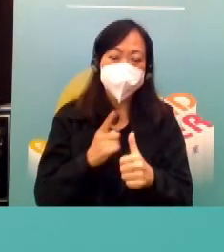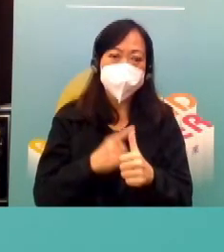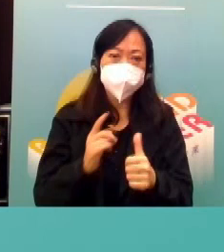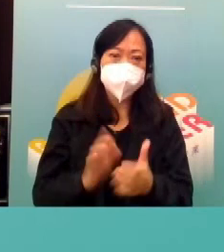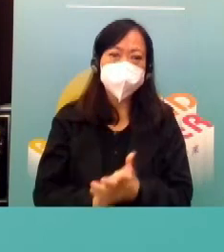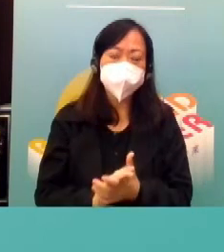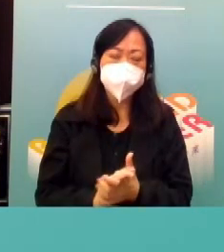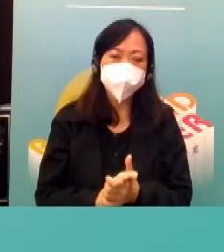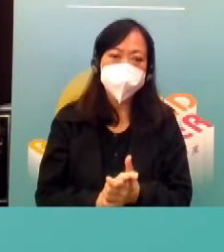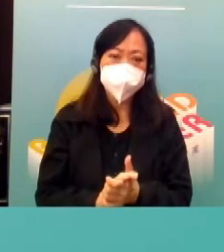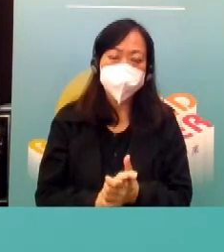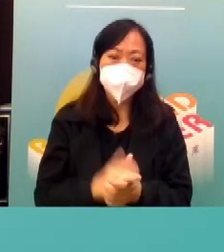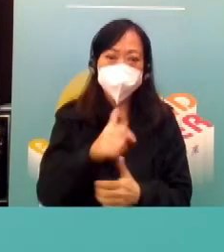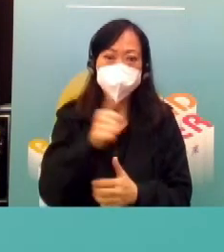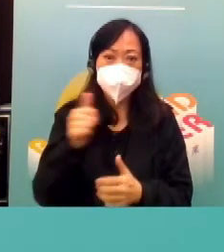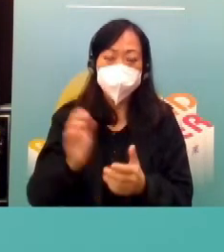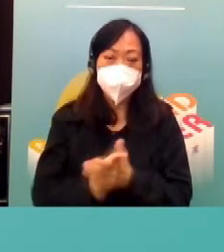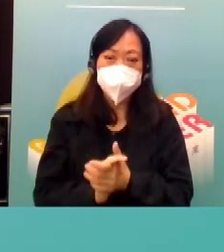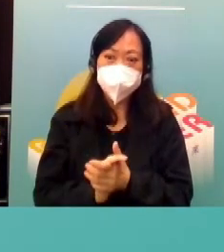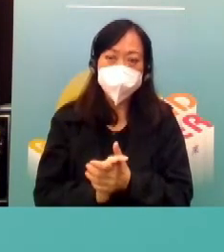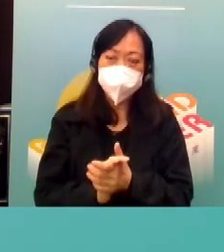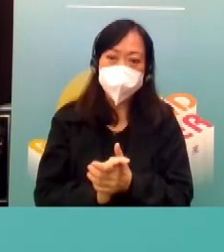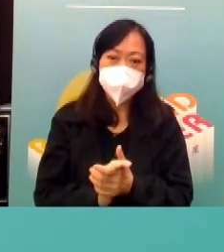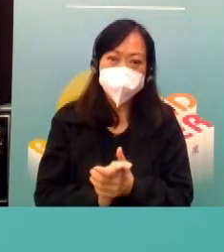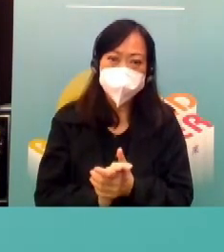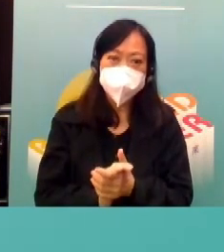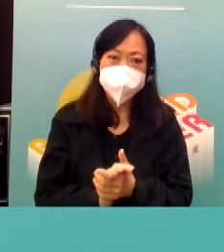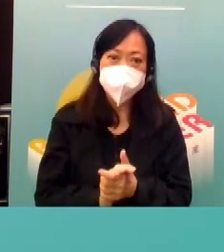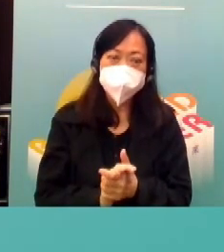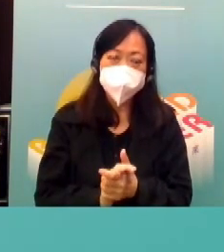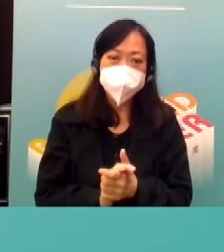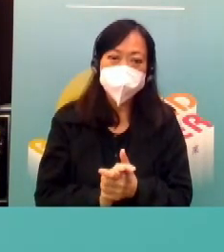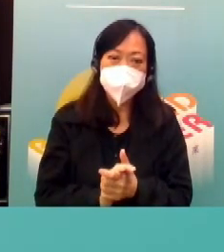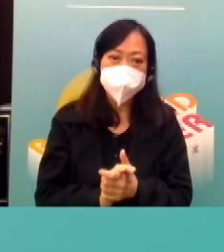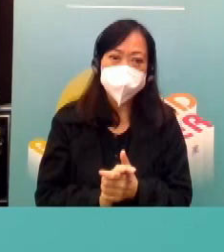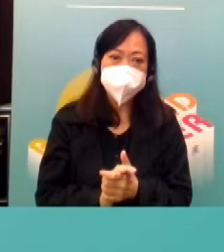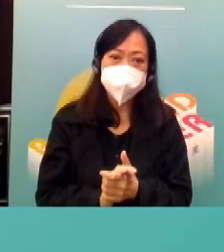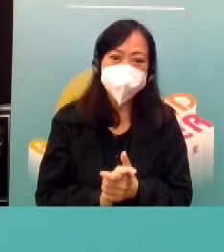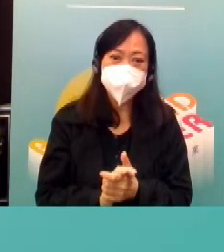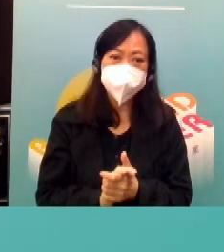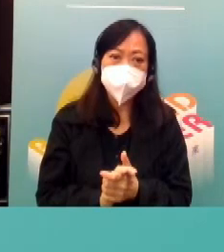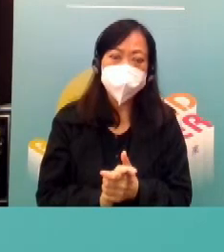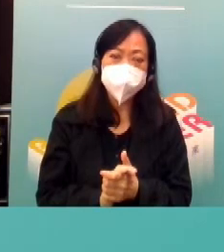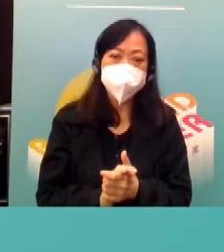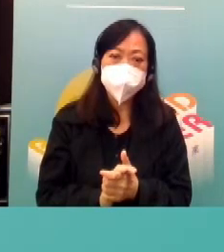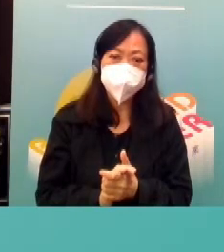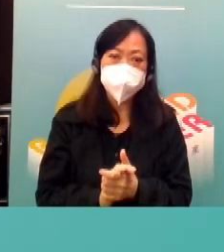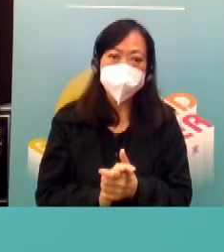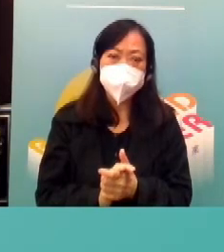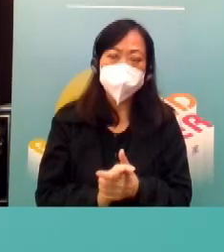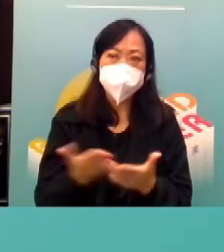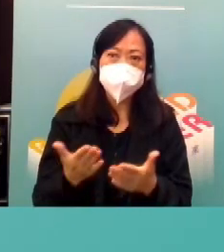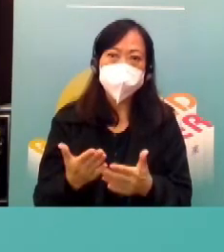Alfred, to take up the additional role of mic holder for me, because I need to